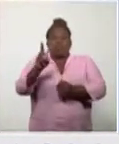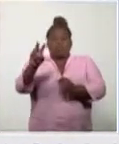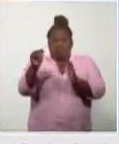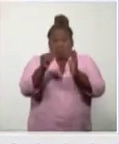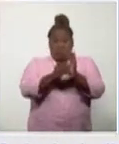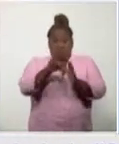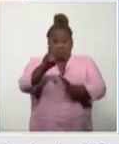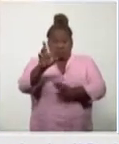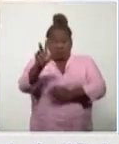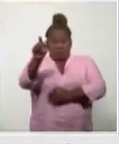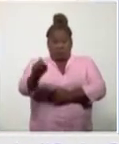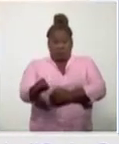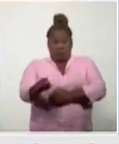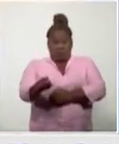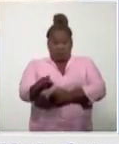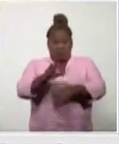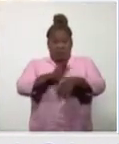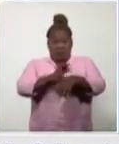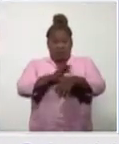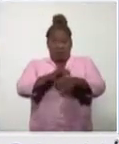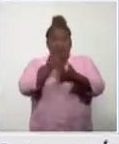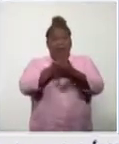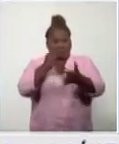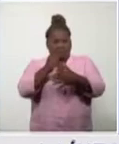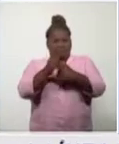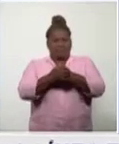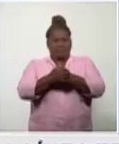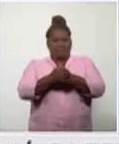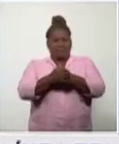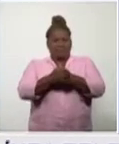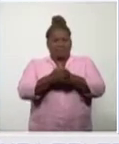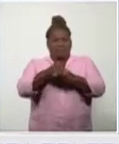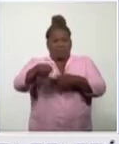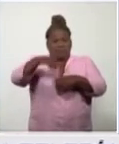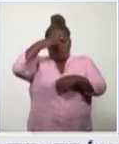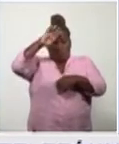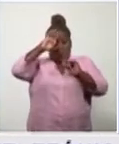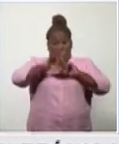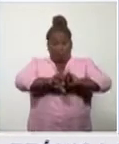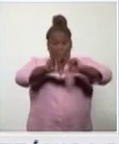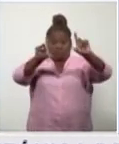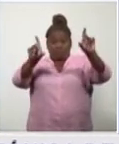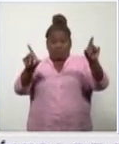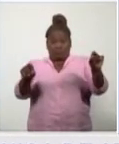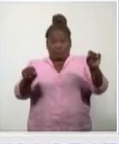Of the 2,025 people who have been diagnosed with the disease in our country,